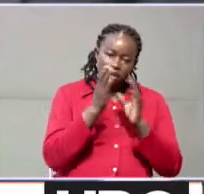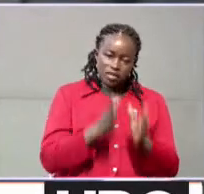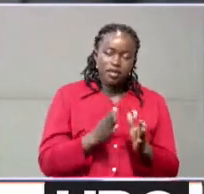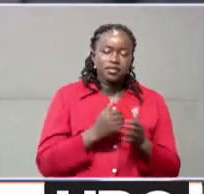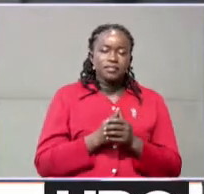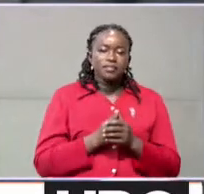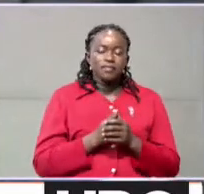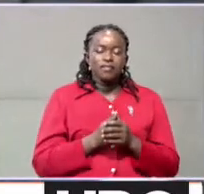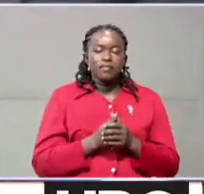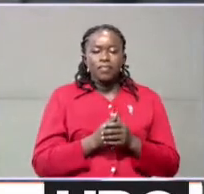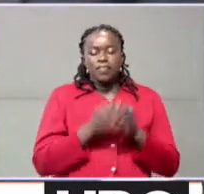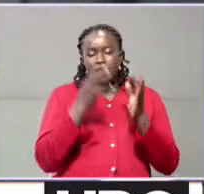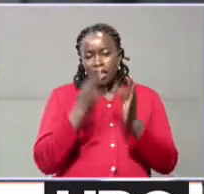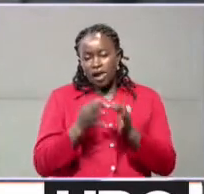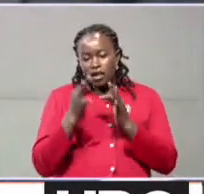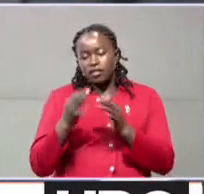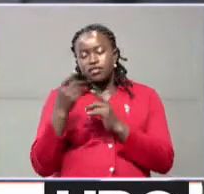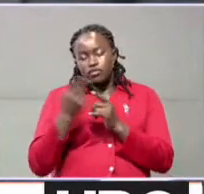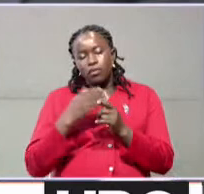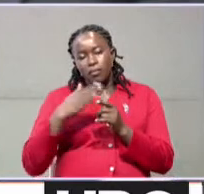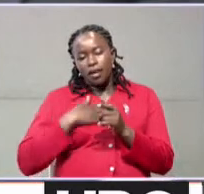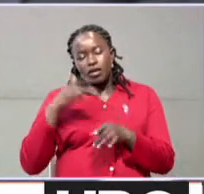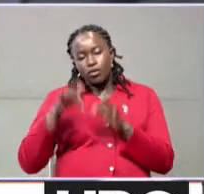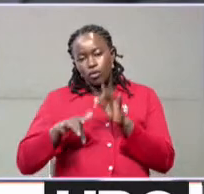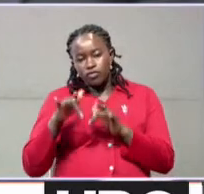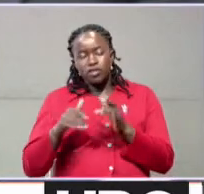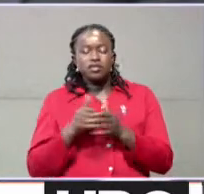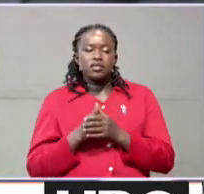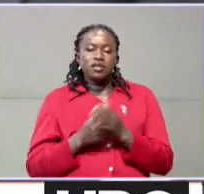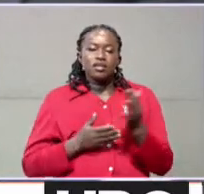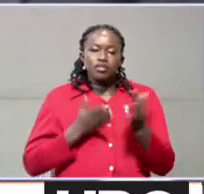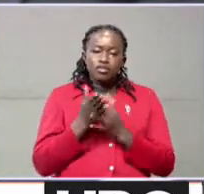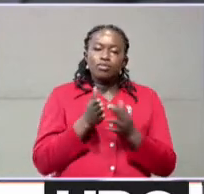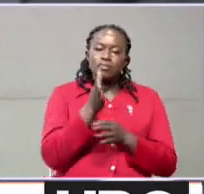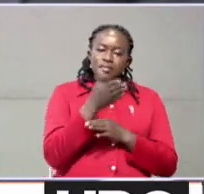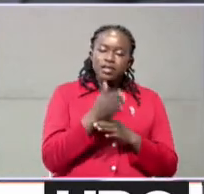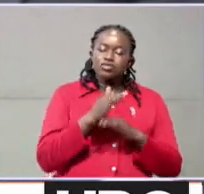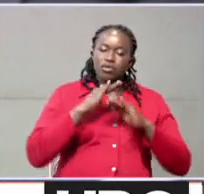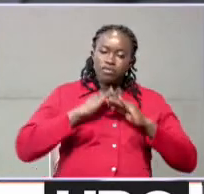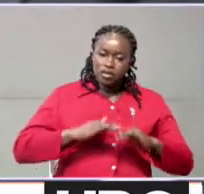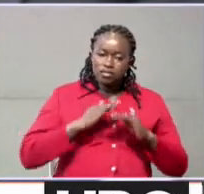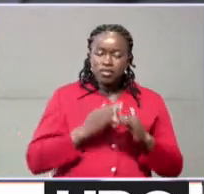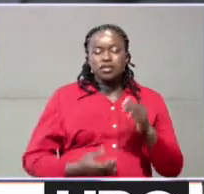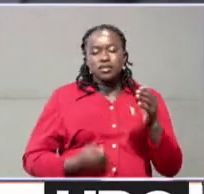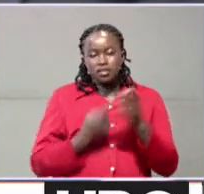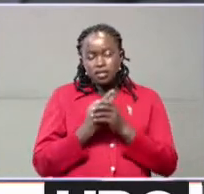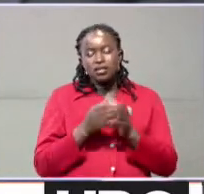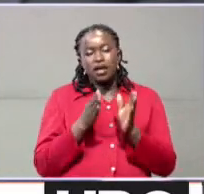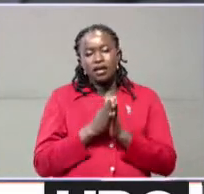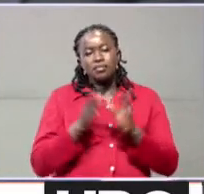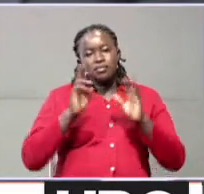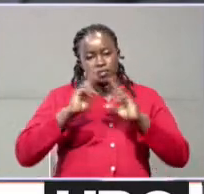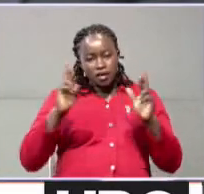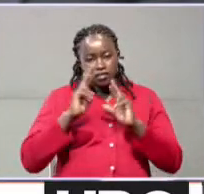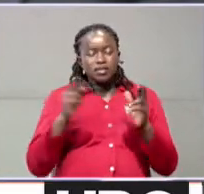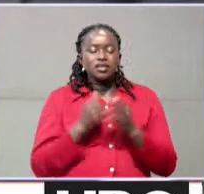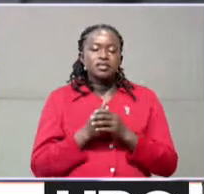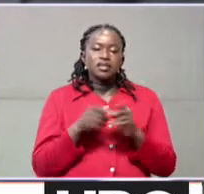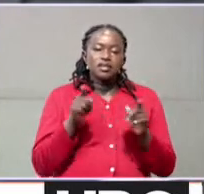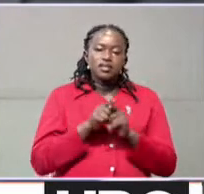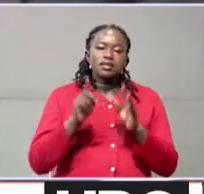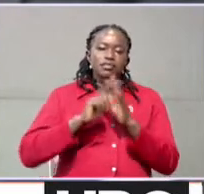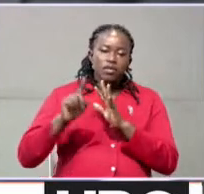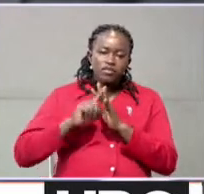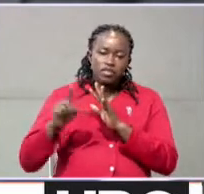leave items from my office through the ministry of relief disaster and preparedness and refugees were